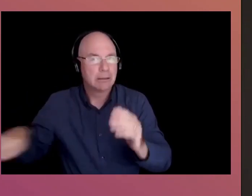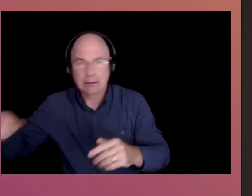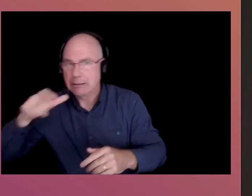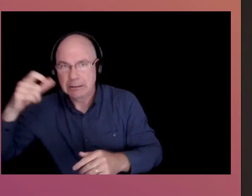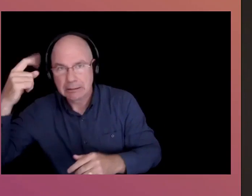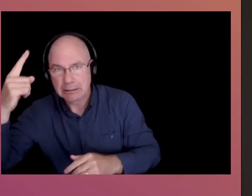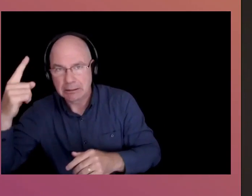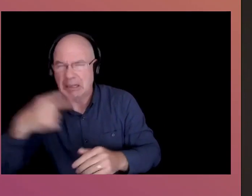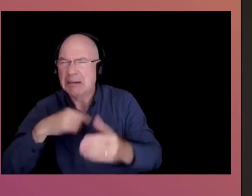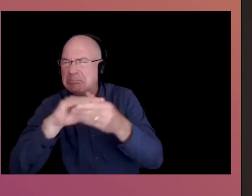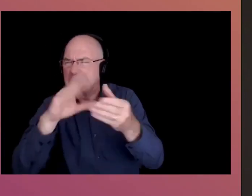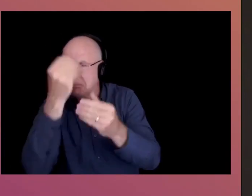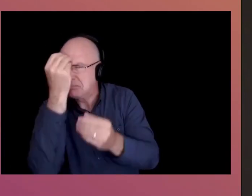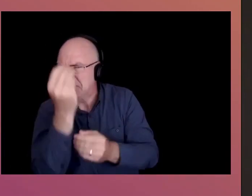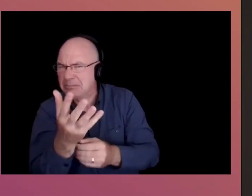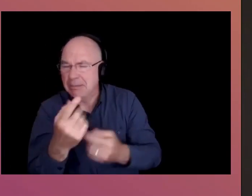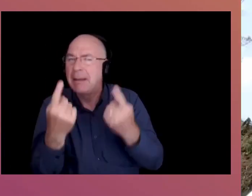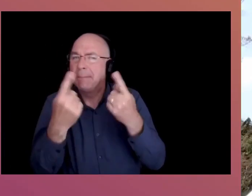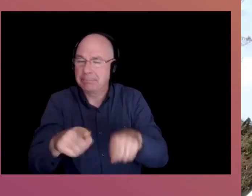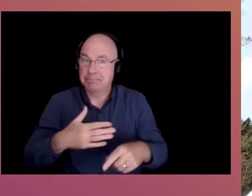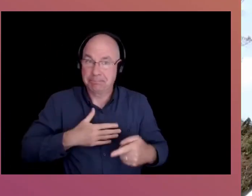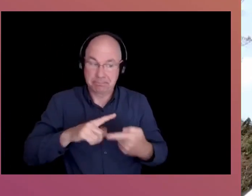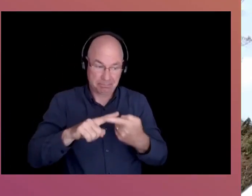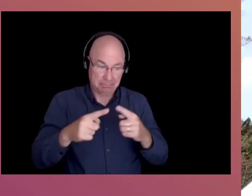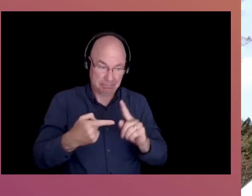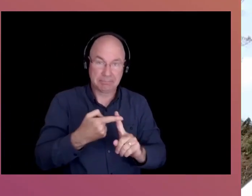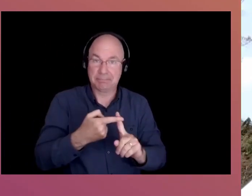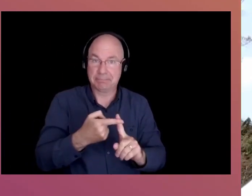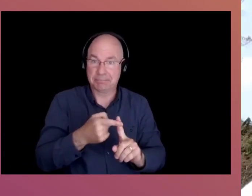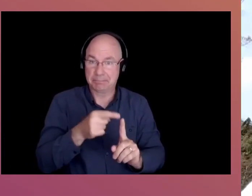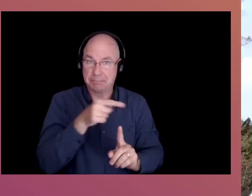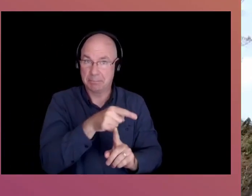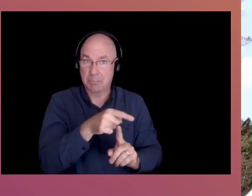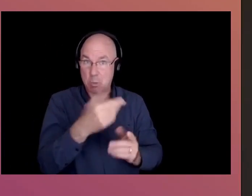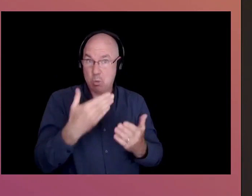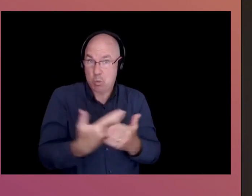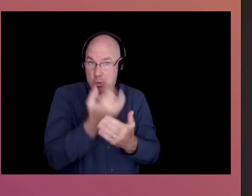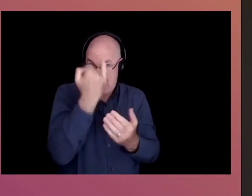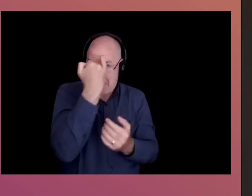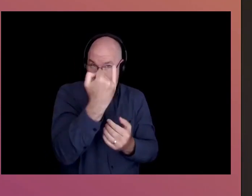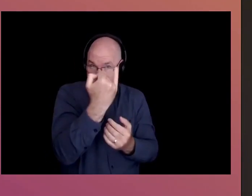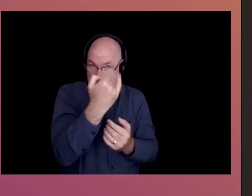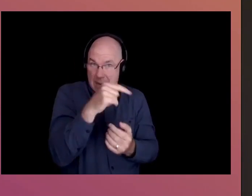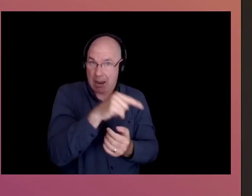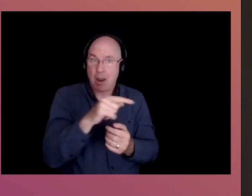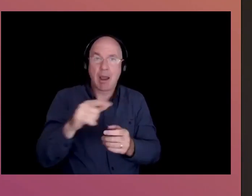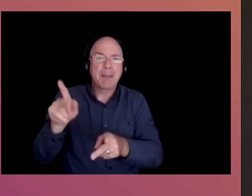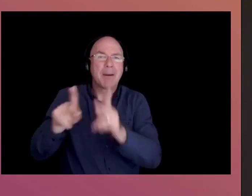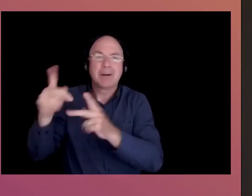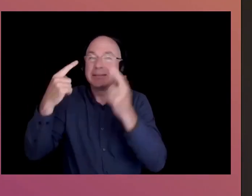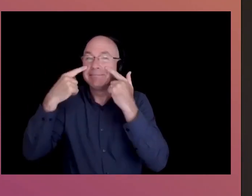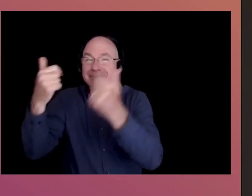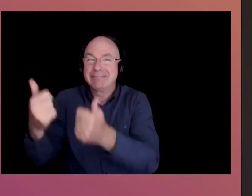story. One of my friends had a new idea to help people with visual impairments.